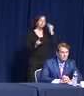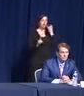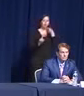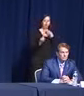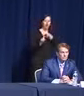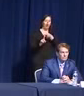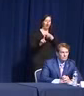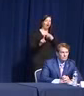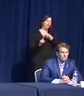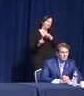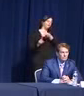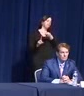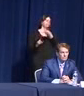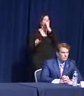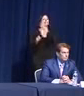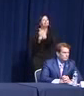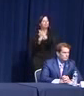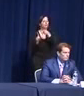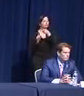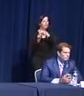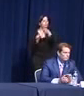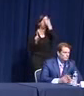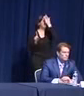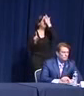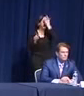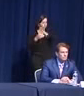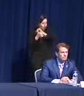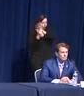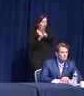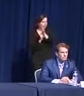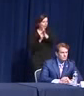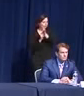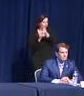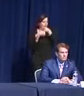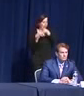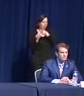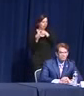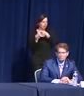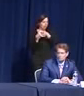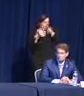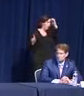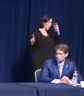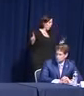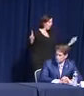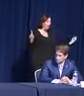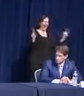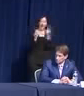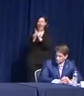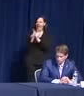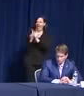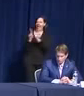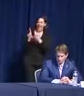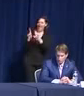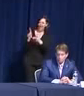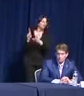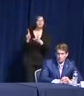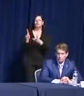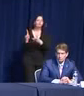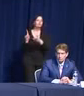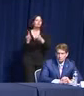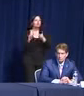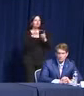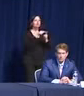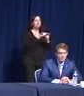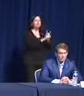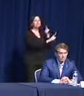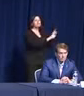member who spends, they share a household, and no matter, they try their best in the household to